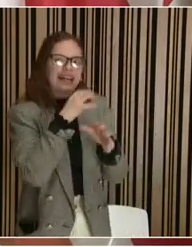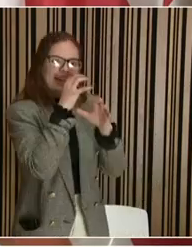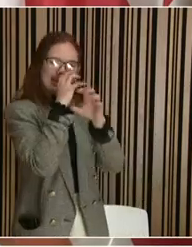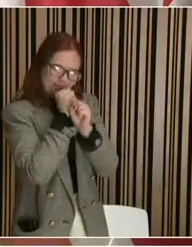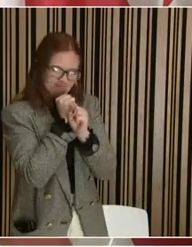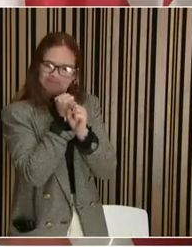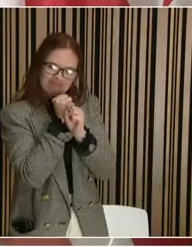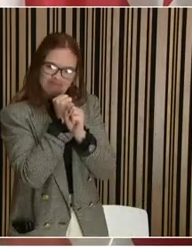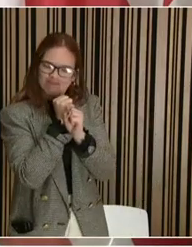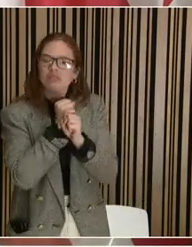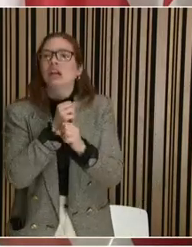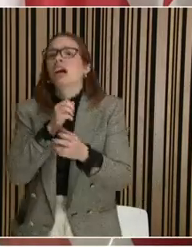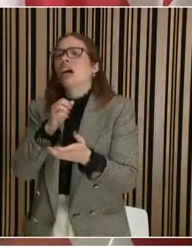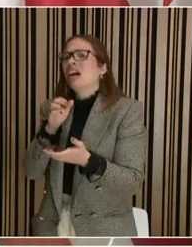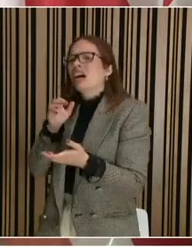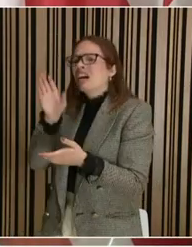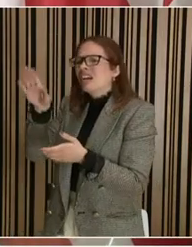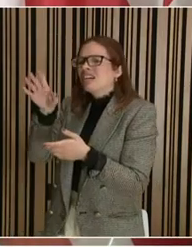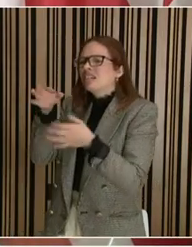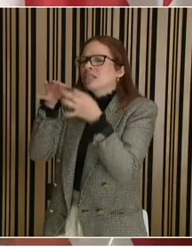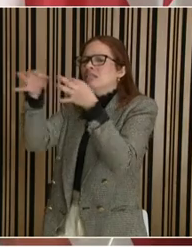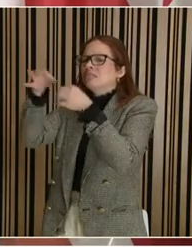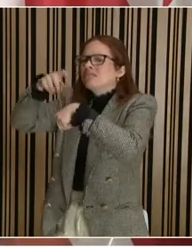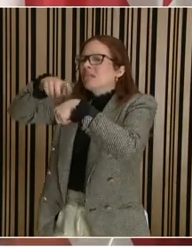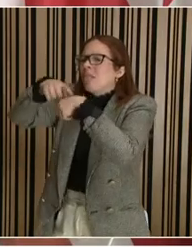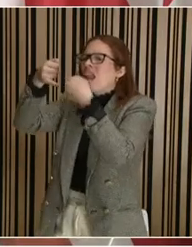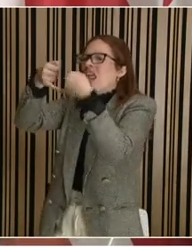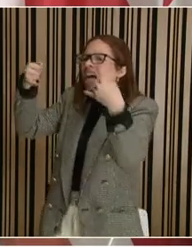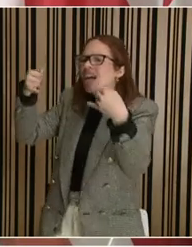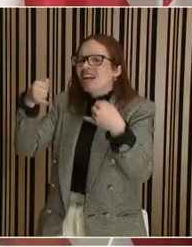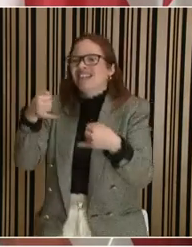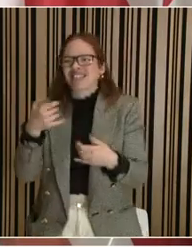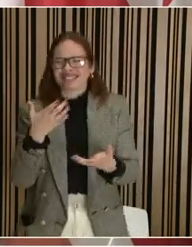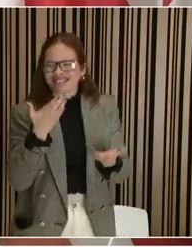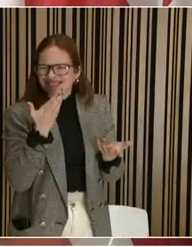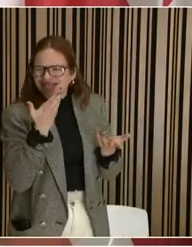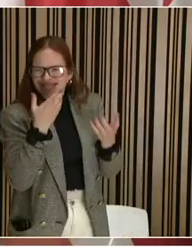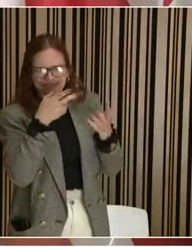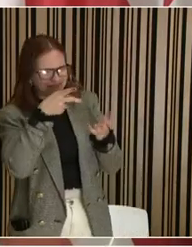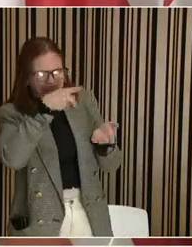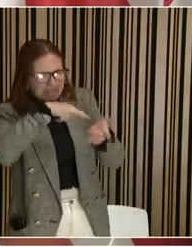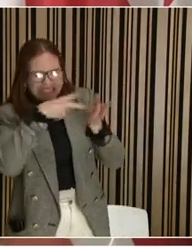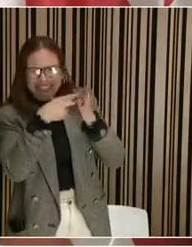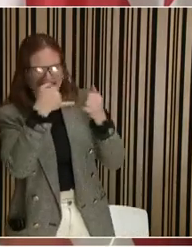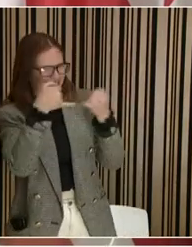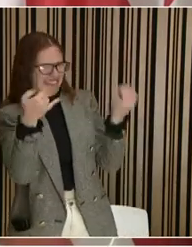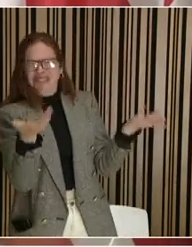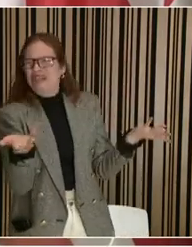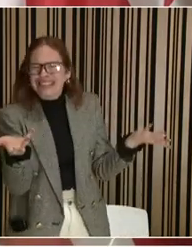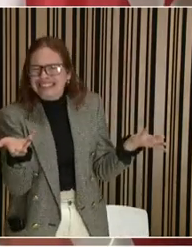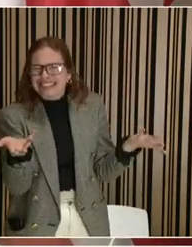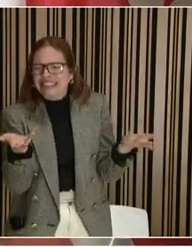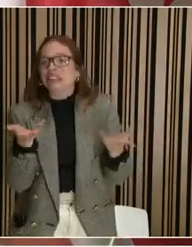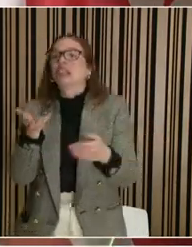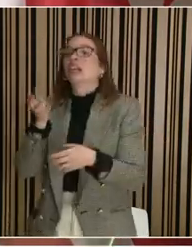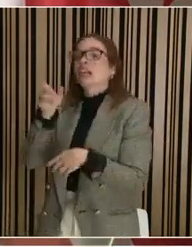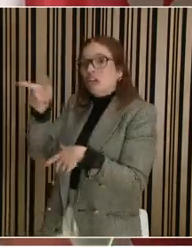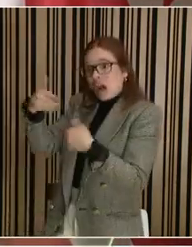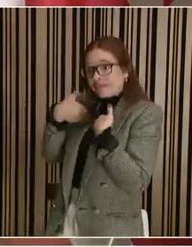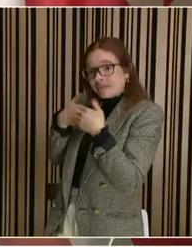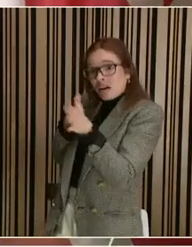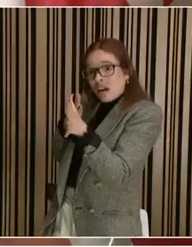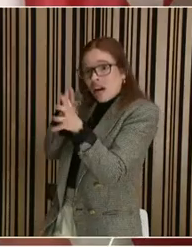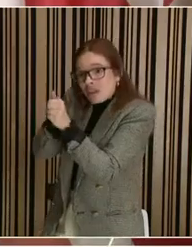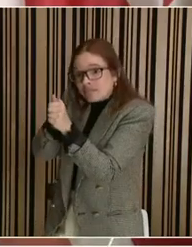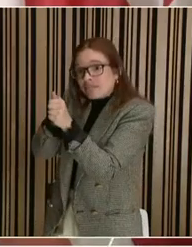timeline do you mean? When the mayor, because I know there was an issue with. Not correcting the record, is there an update Okay, on yeah, the 'cause I was timeline just for to the correct it. remainder